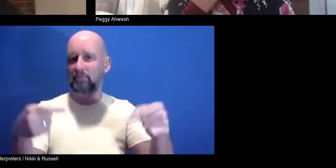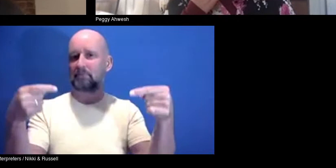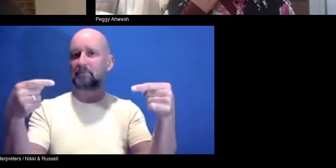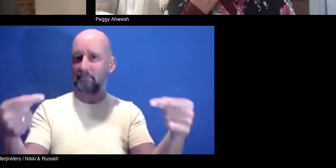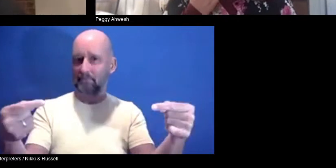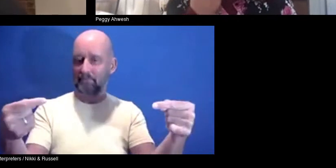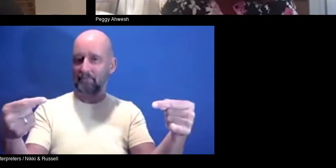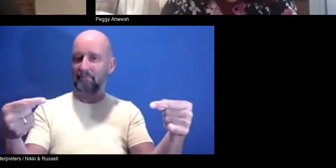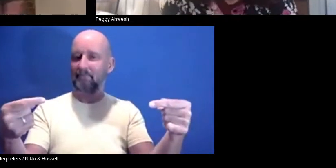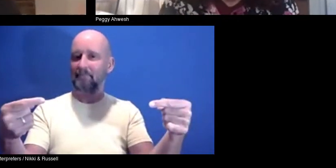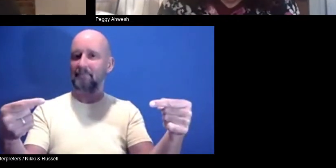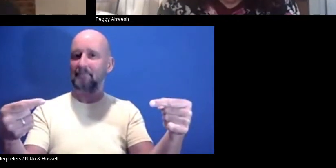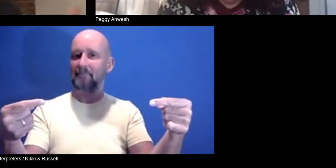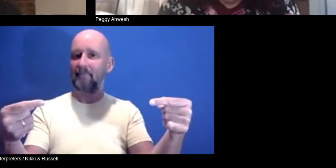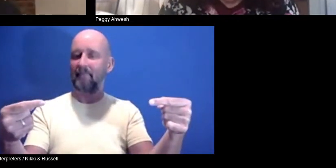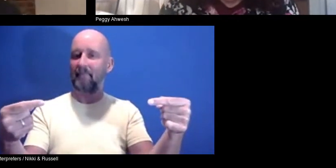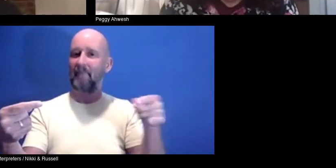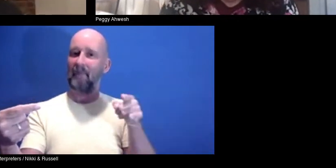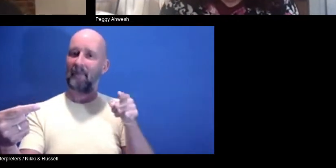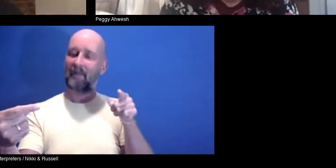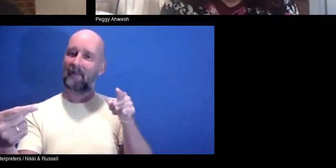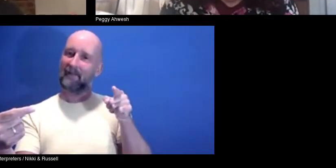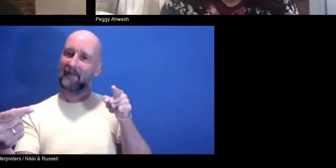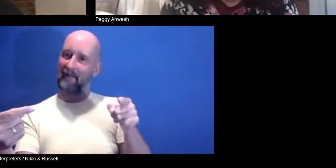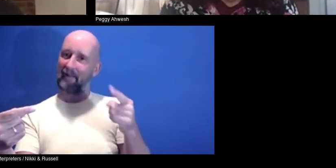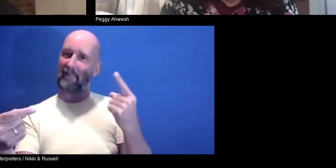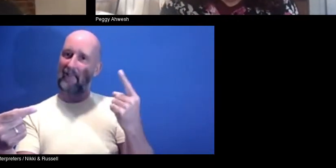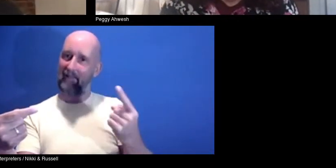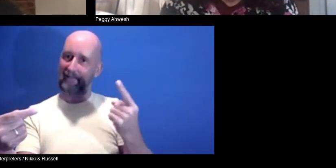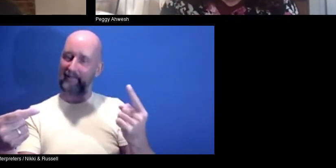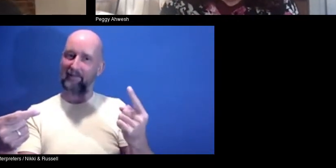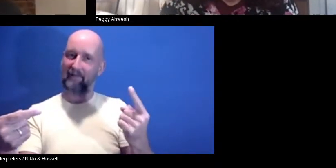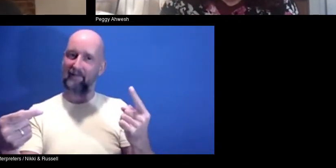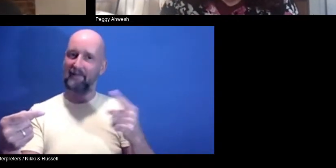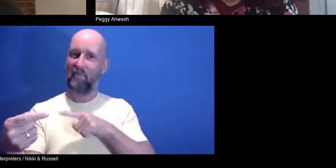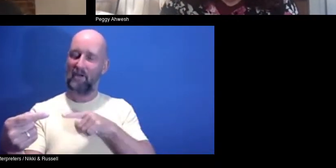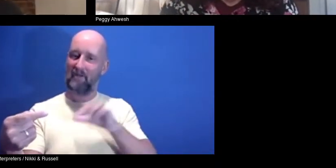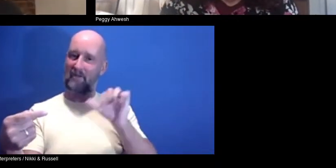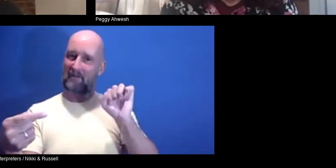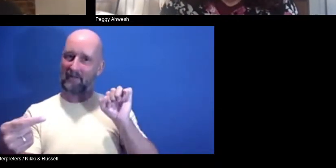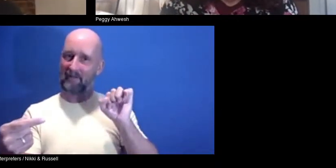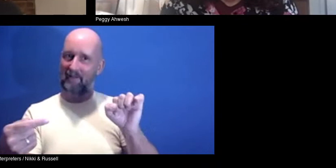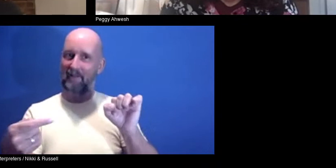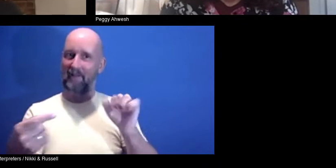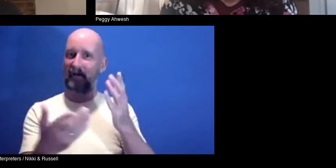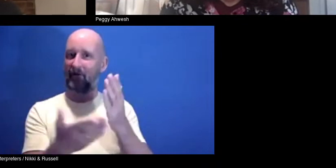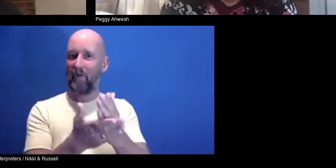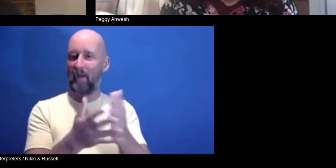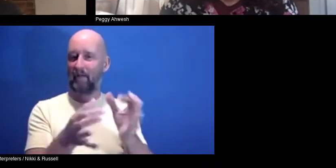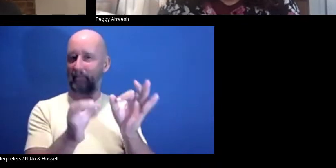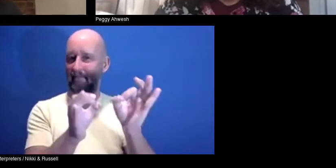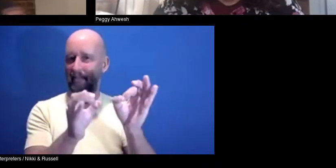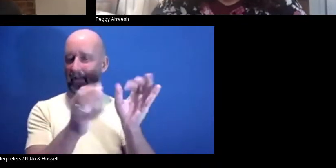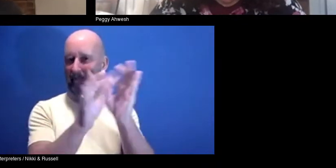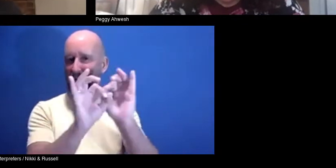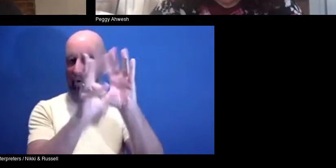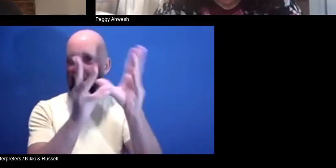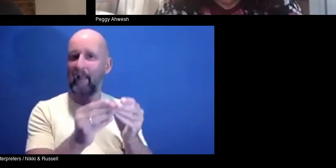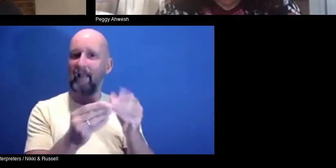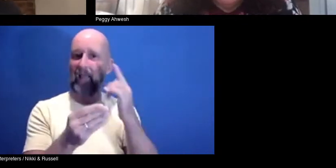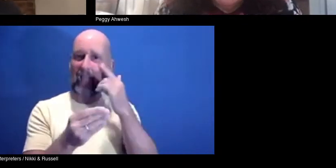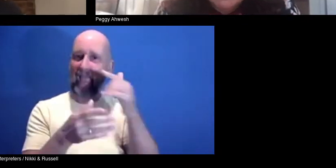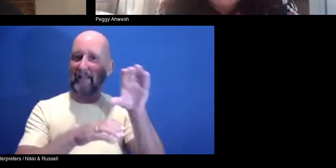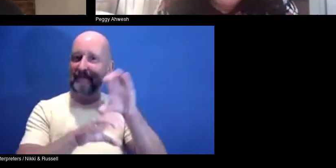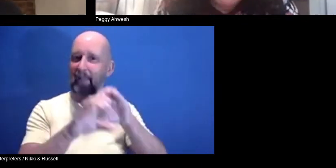me that they push back very much also against the kind of like reigning paradigm of experimental film in the